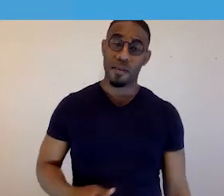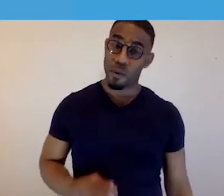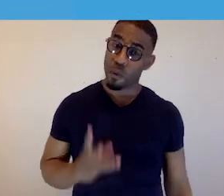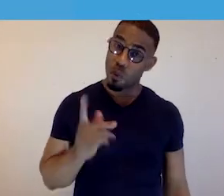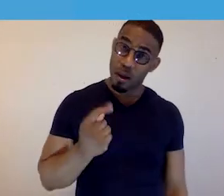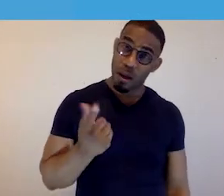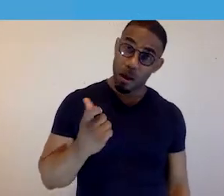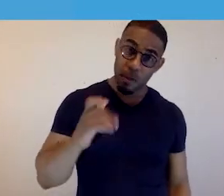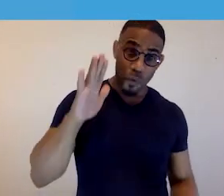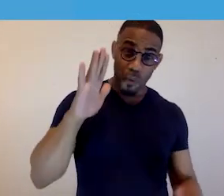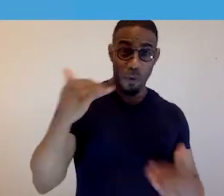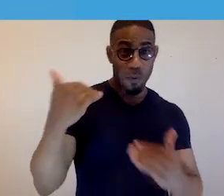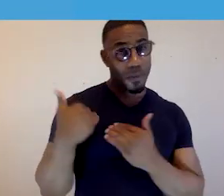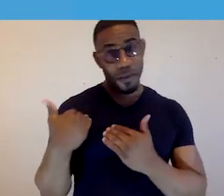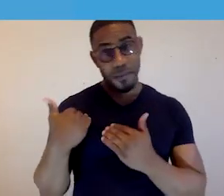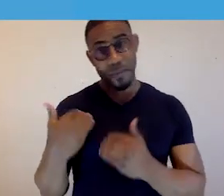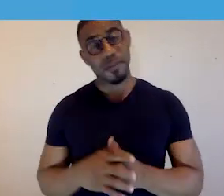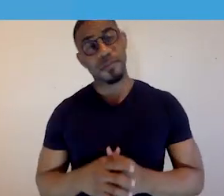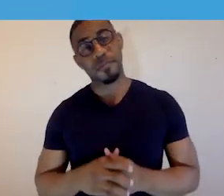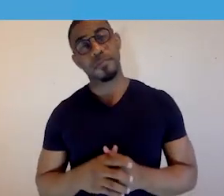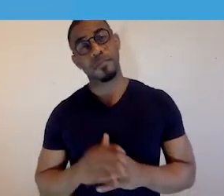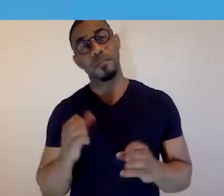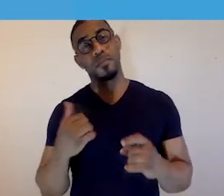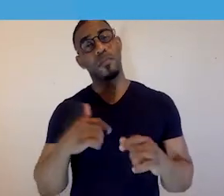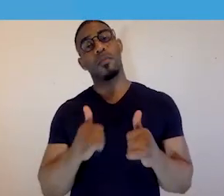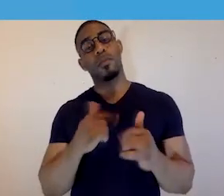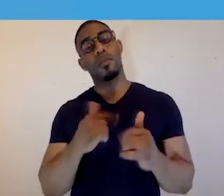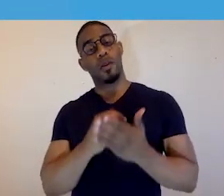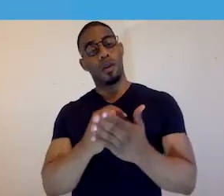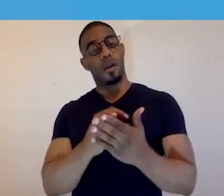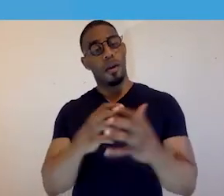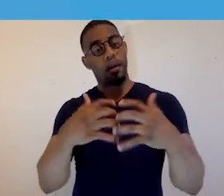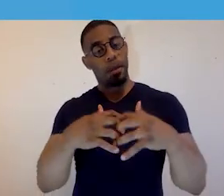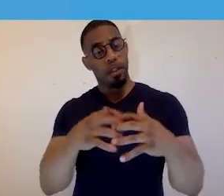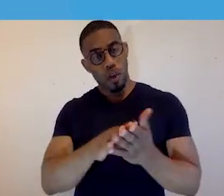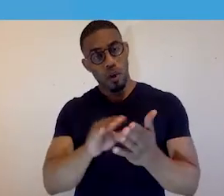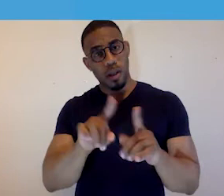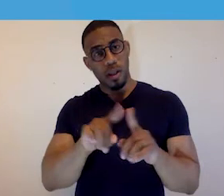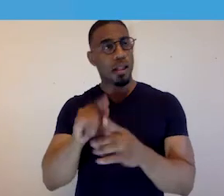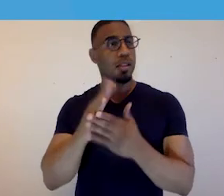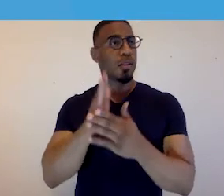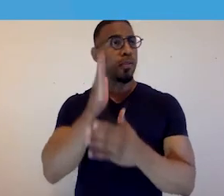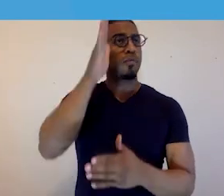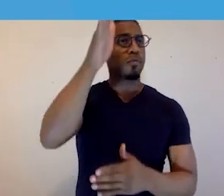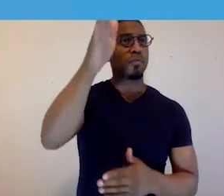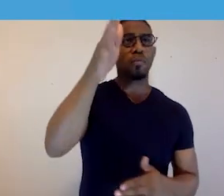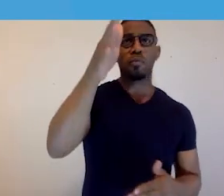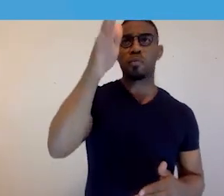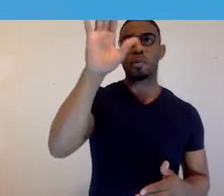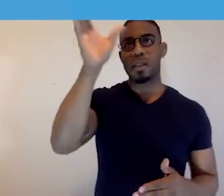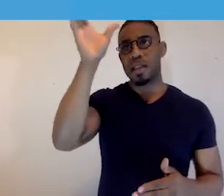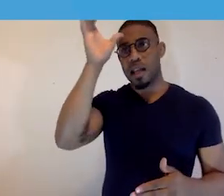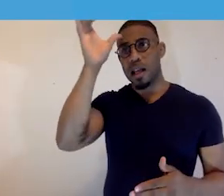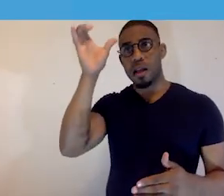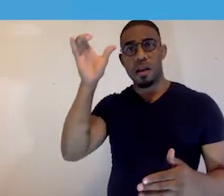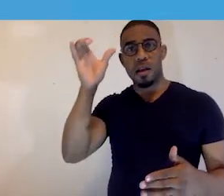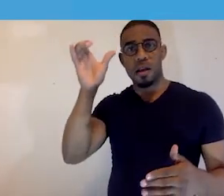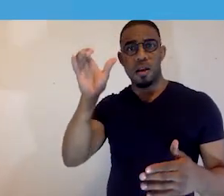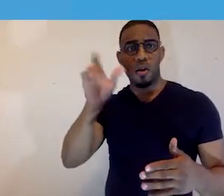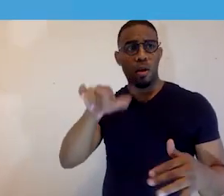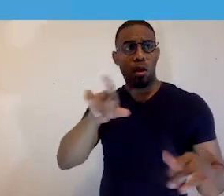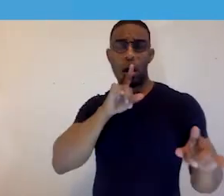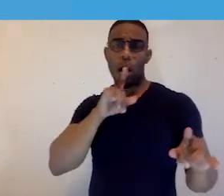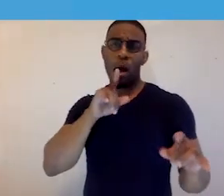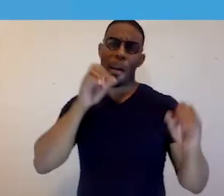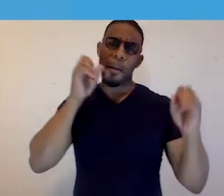what comes great responsibility. So we treat machine learning as some futuristic concept when there